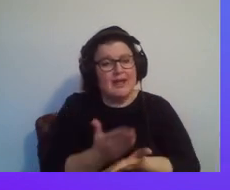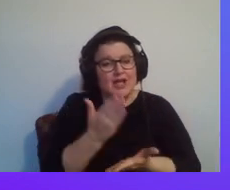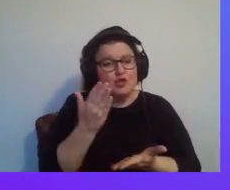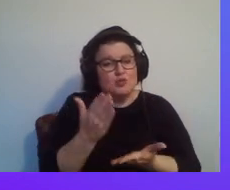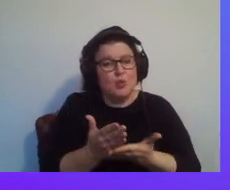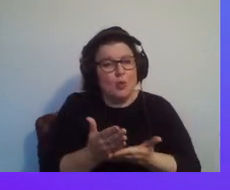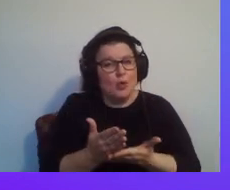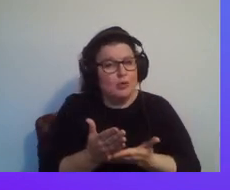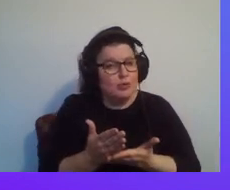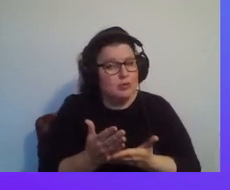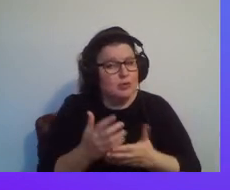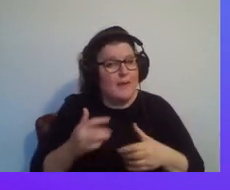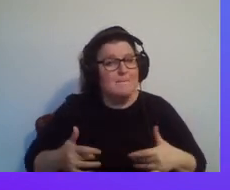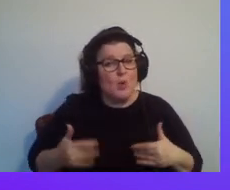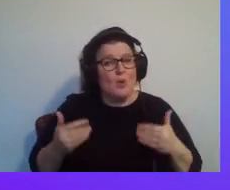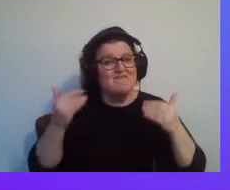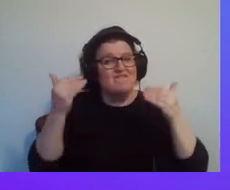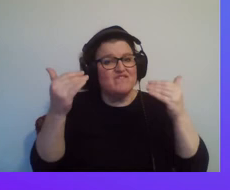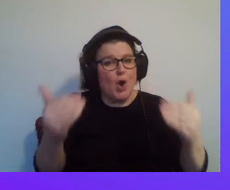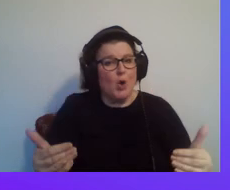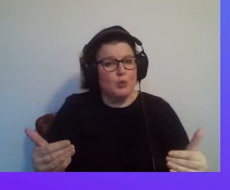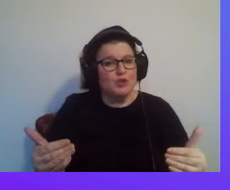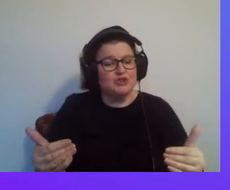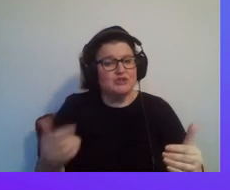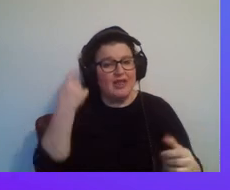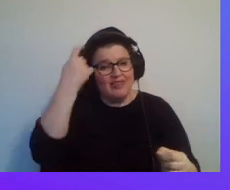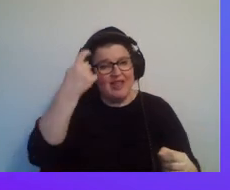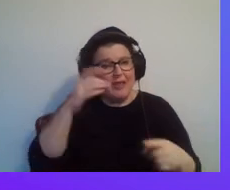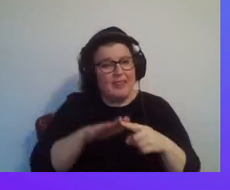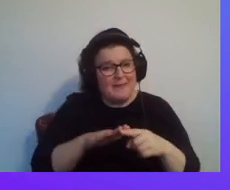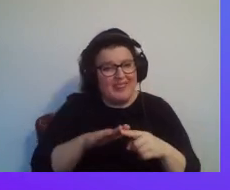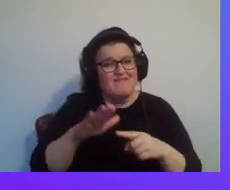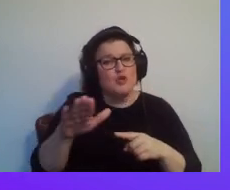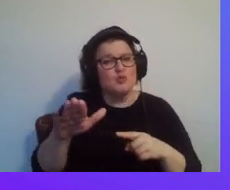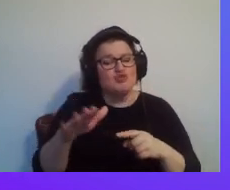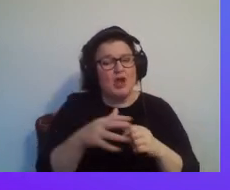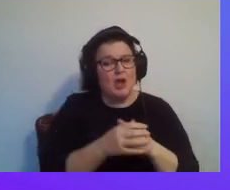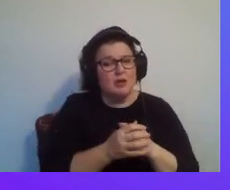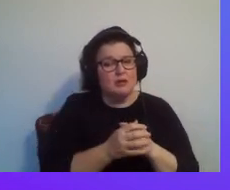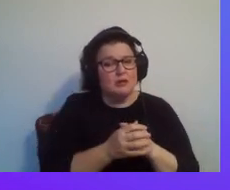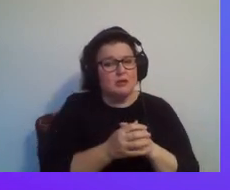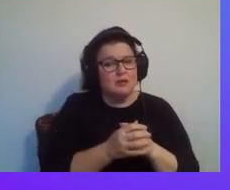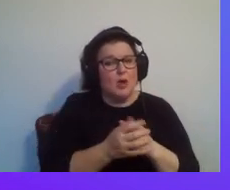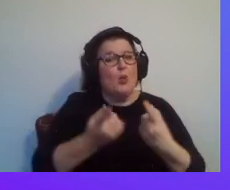forward and addressing health and various issues that make an impact now.